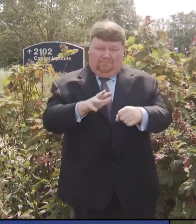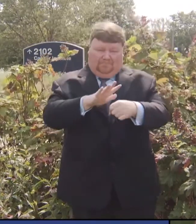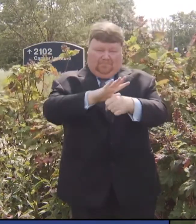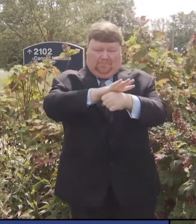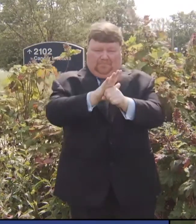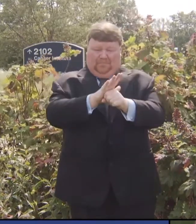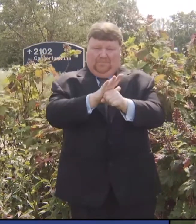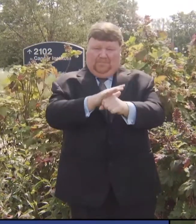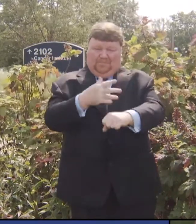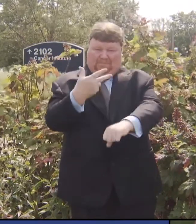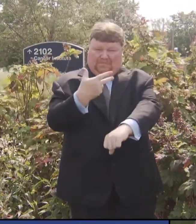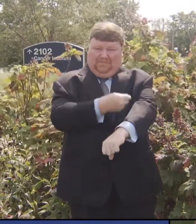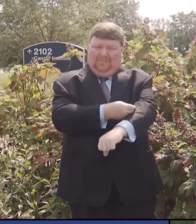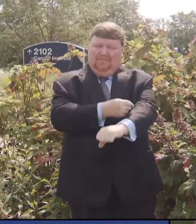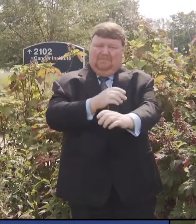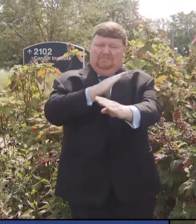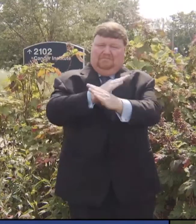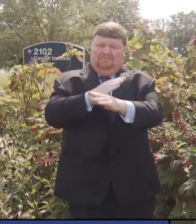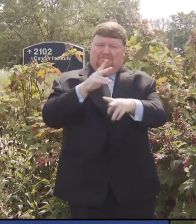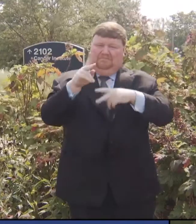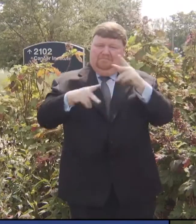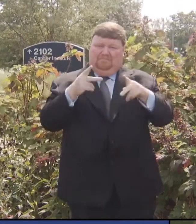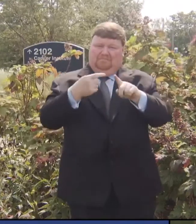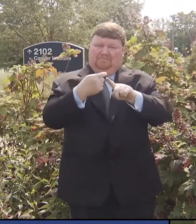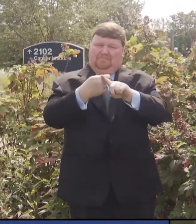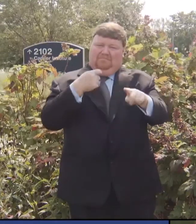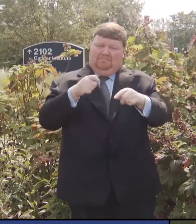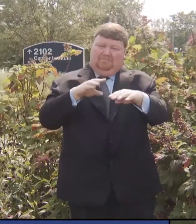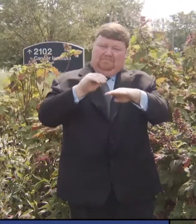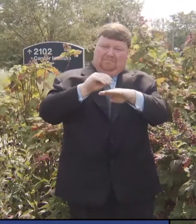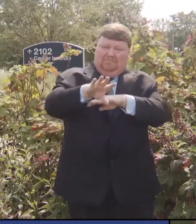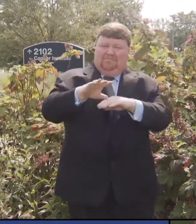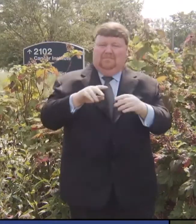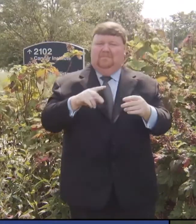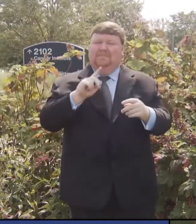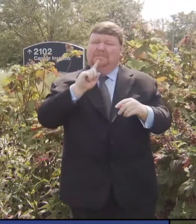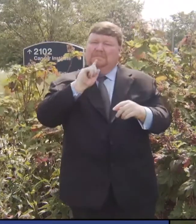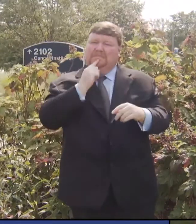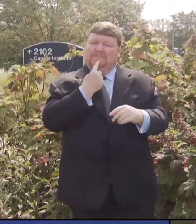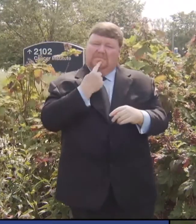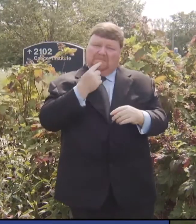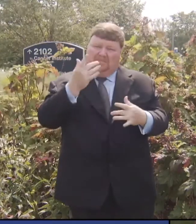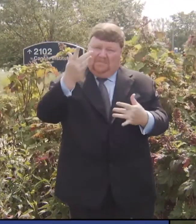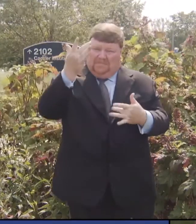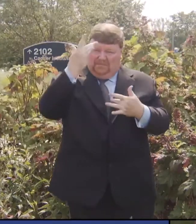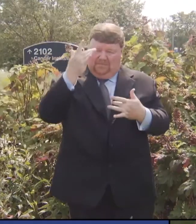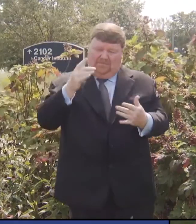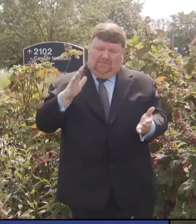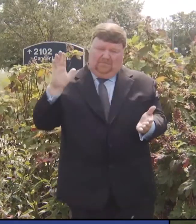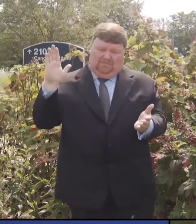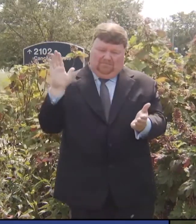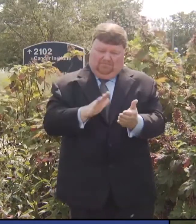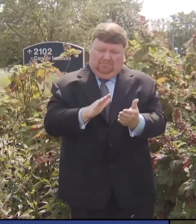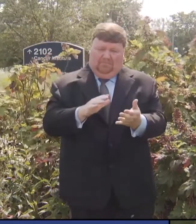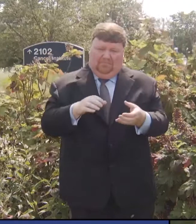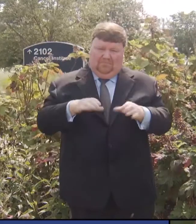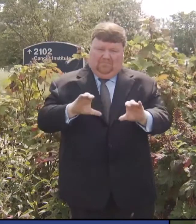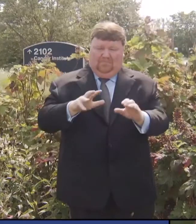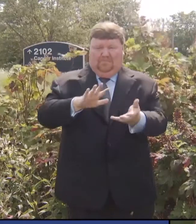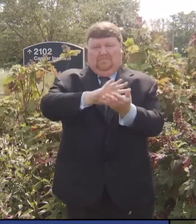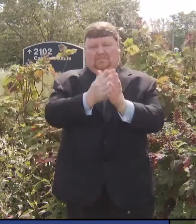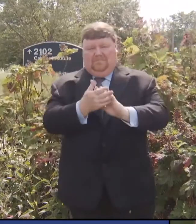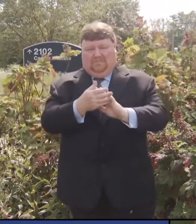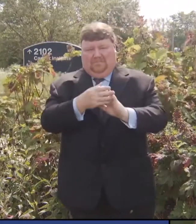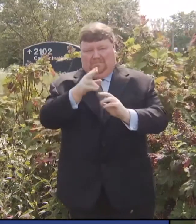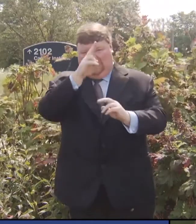COVID-19 vaccines protect people from getting infected, becoming severely ill, and significantly reduce the likelihood of